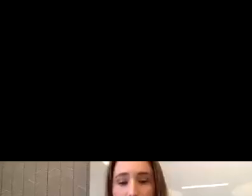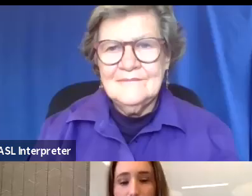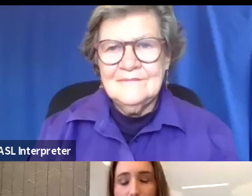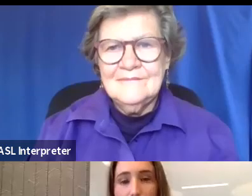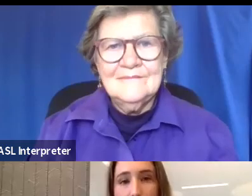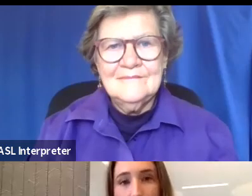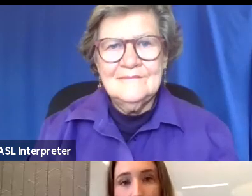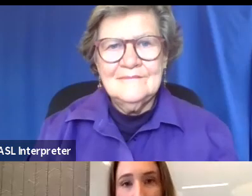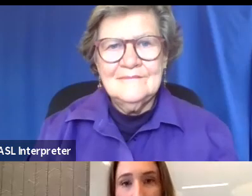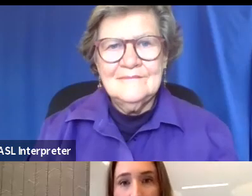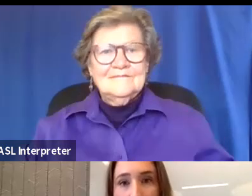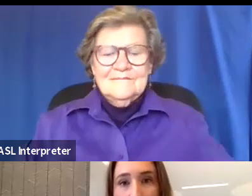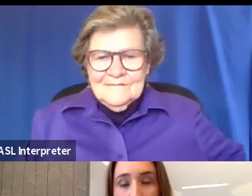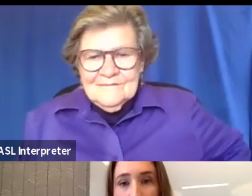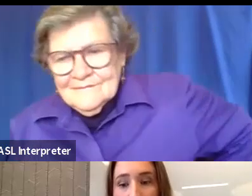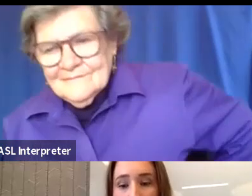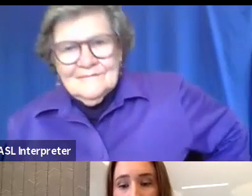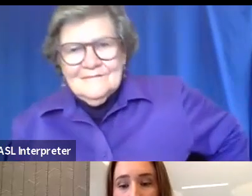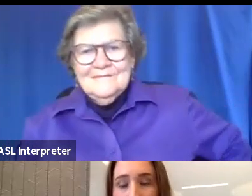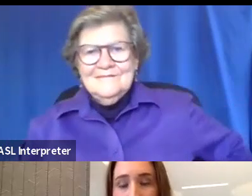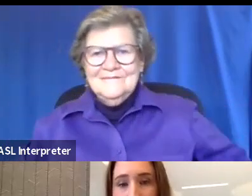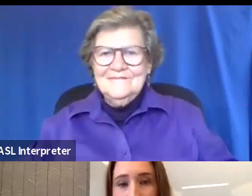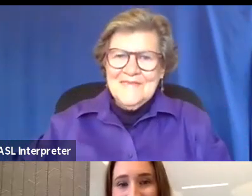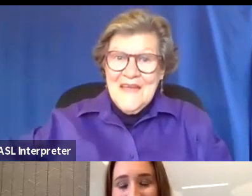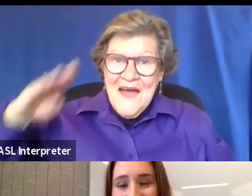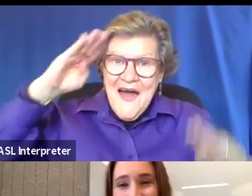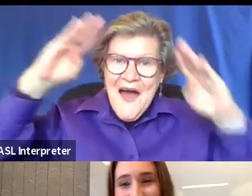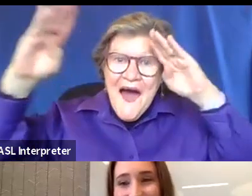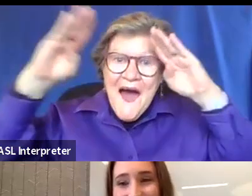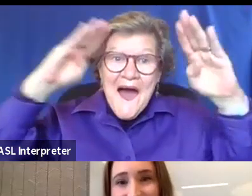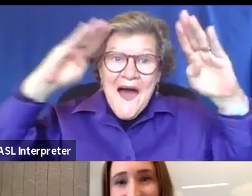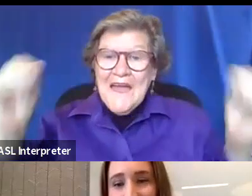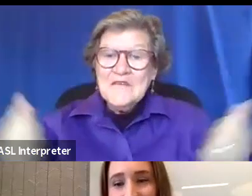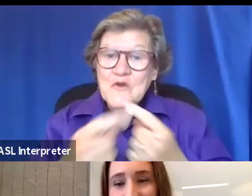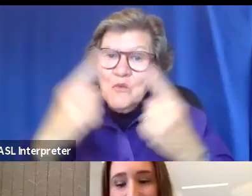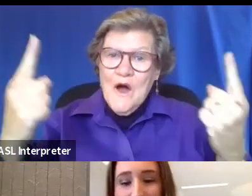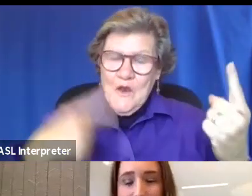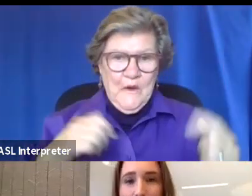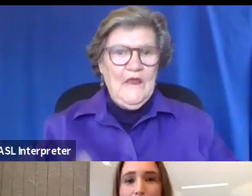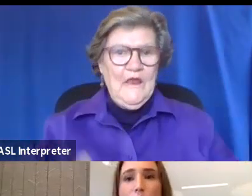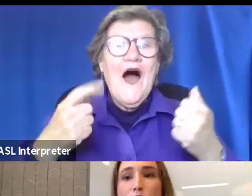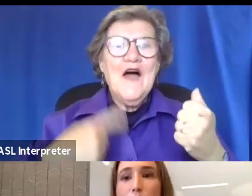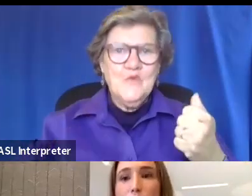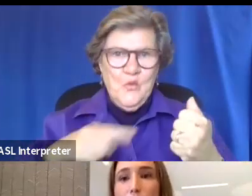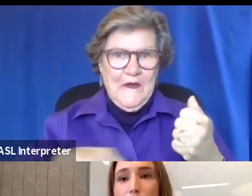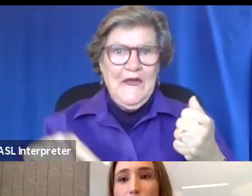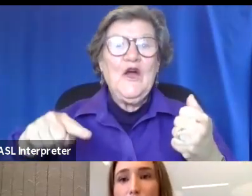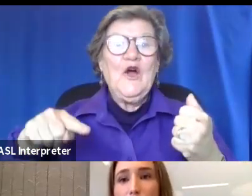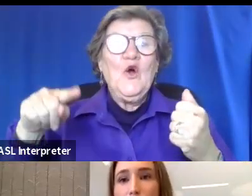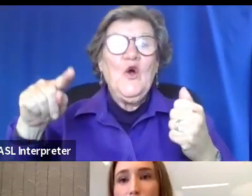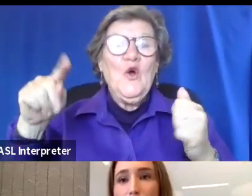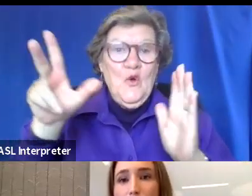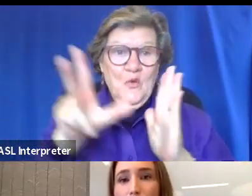Let's just get started. Hi, everyone. We are live and we are recording. I'm